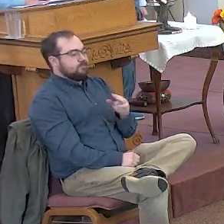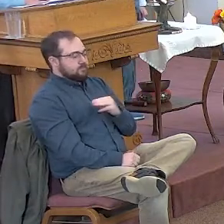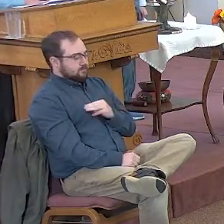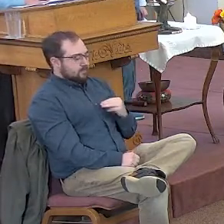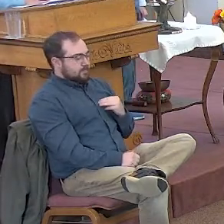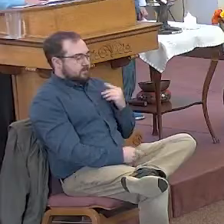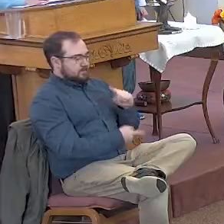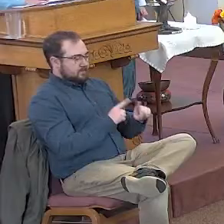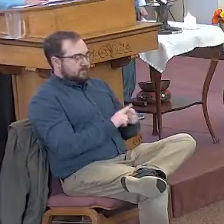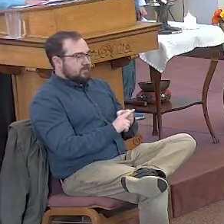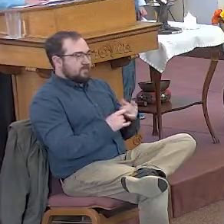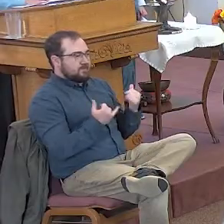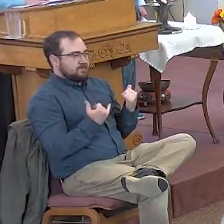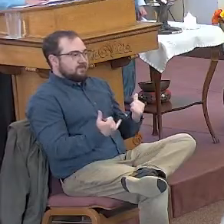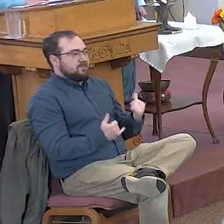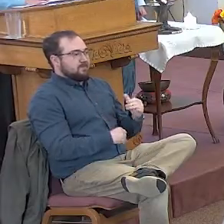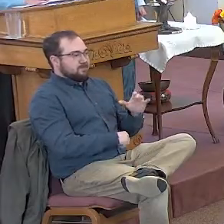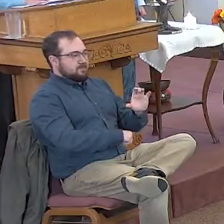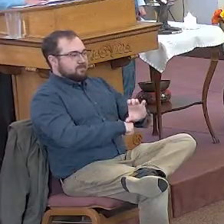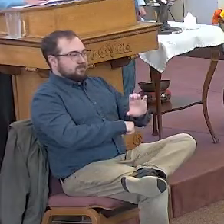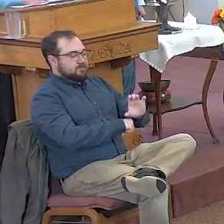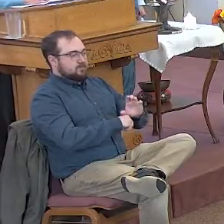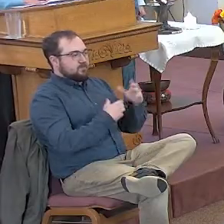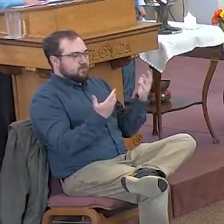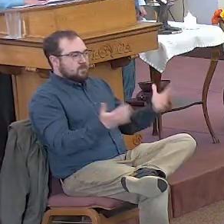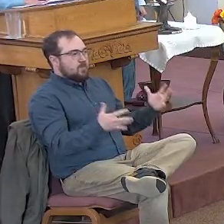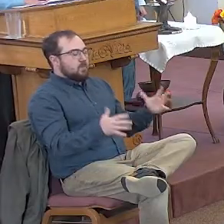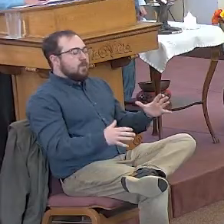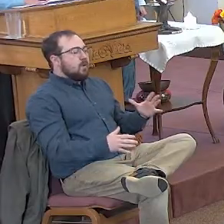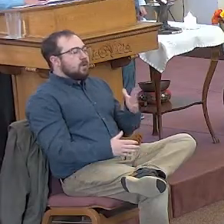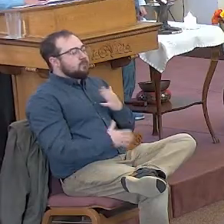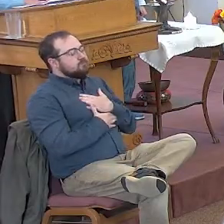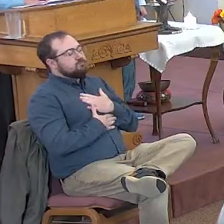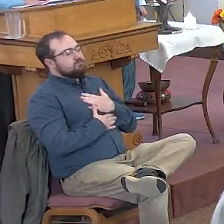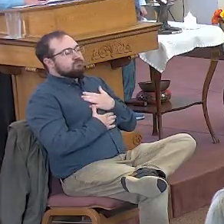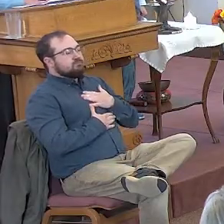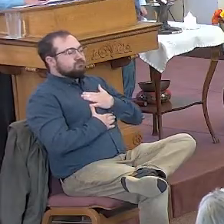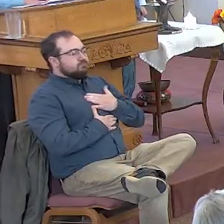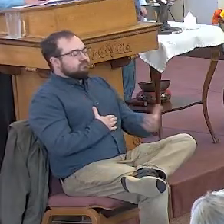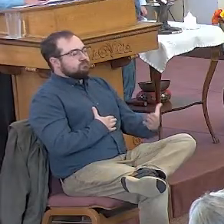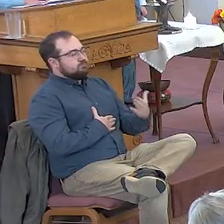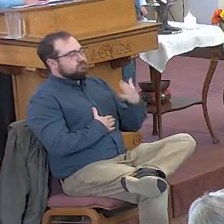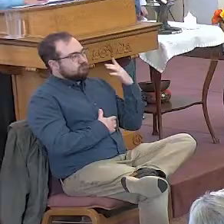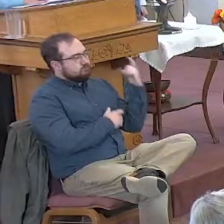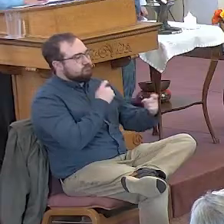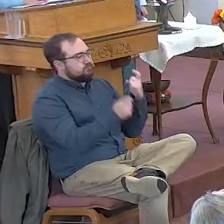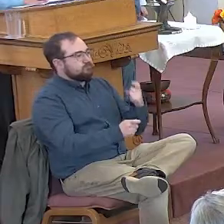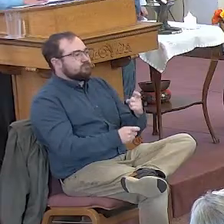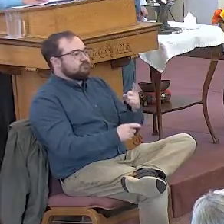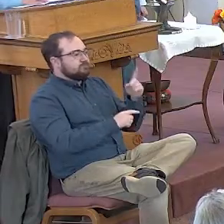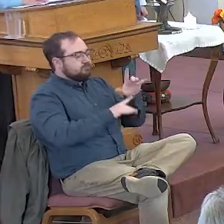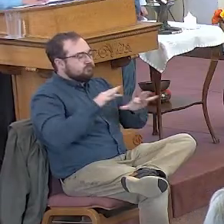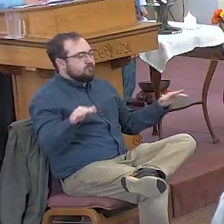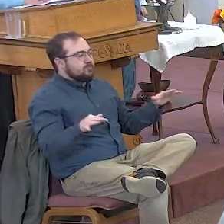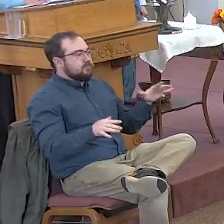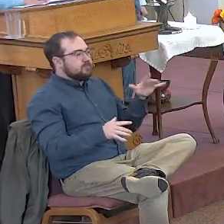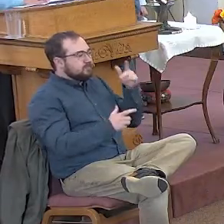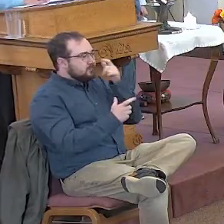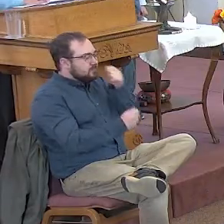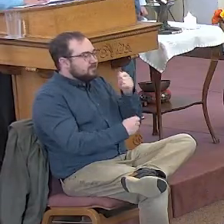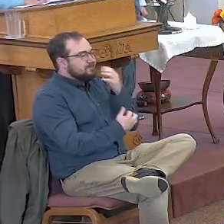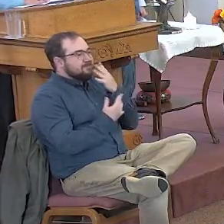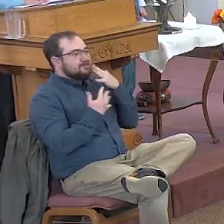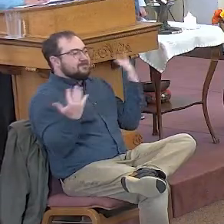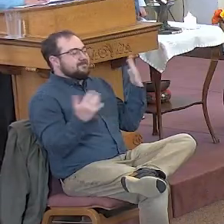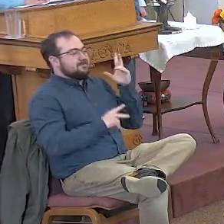of this congregation, are already so generous, creative, diverse, interesting, friendly